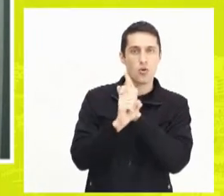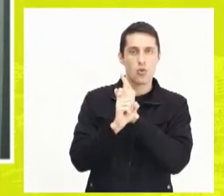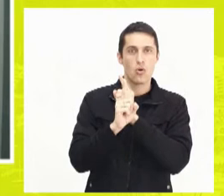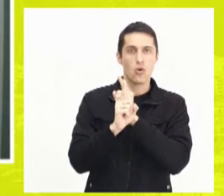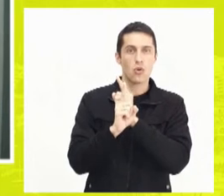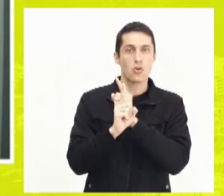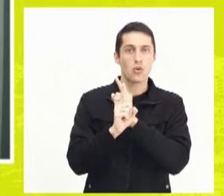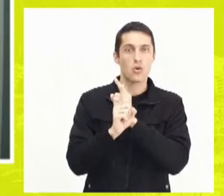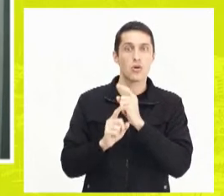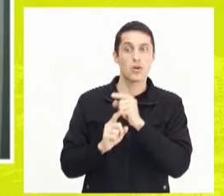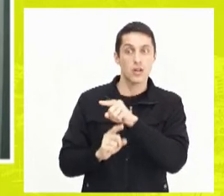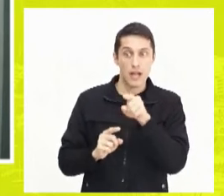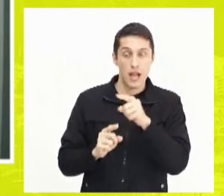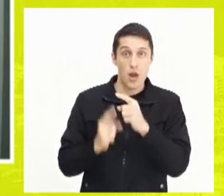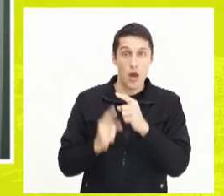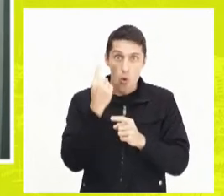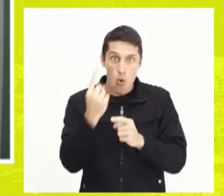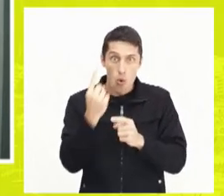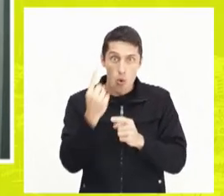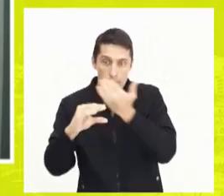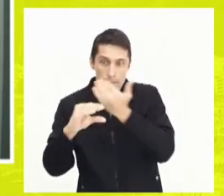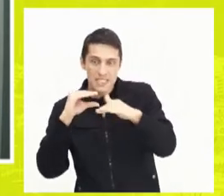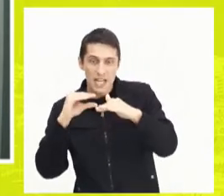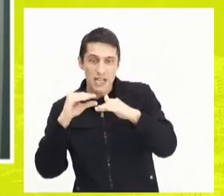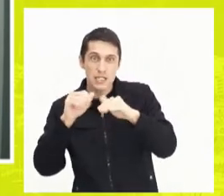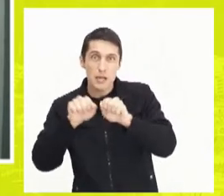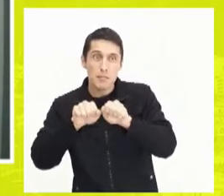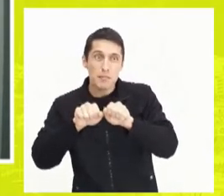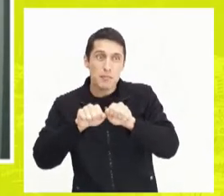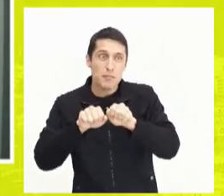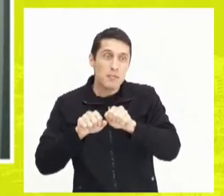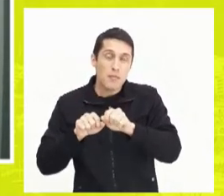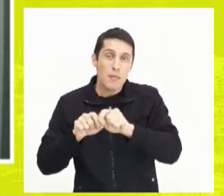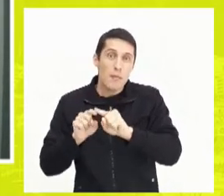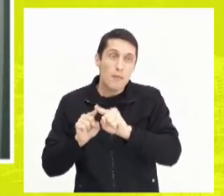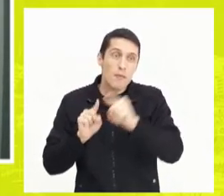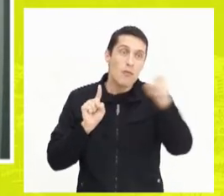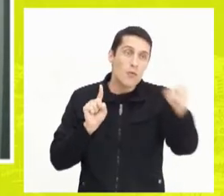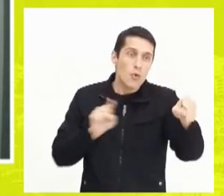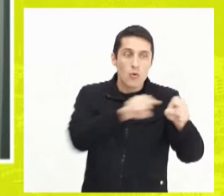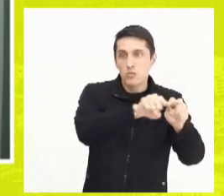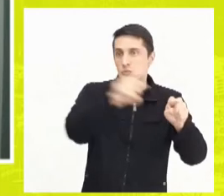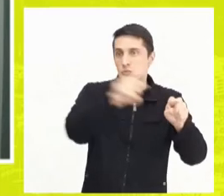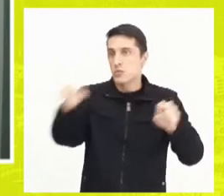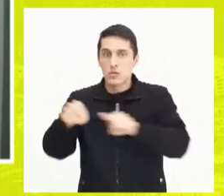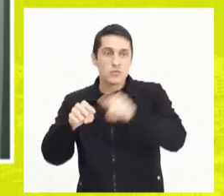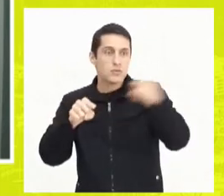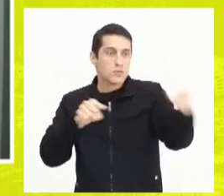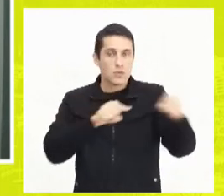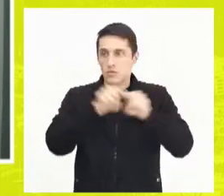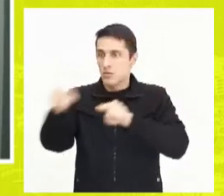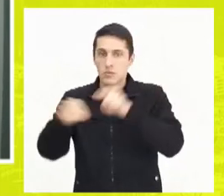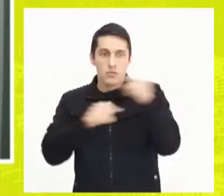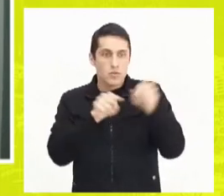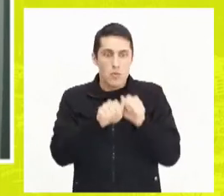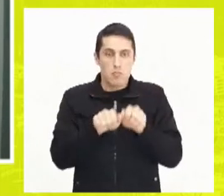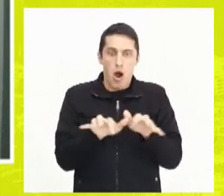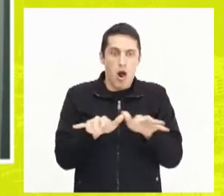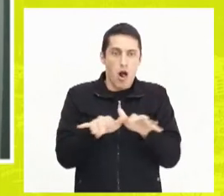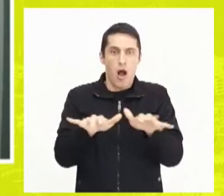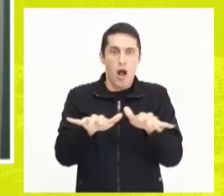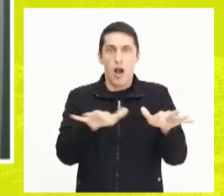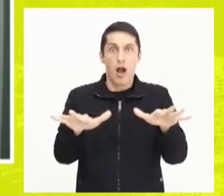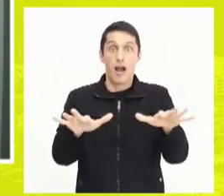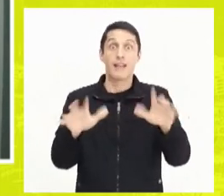cryptography of that but it shows how much that message is